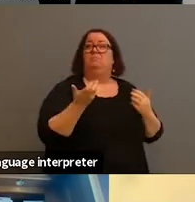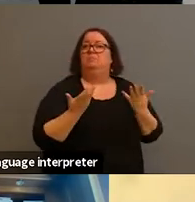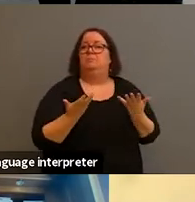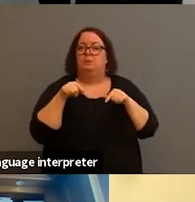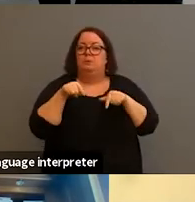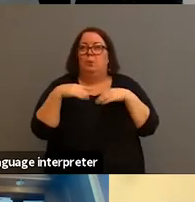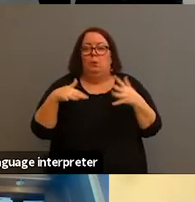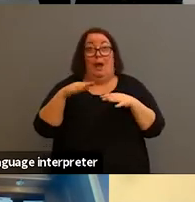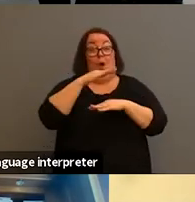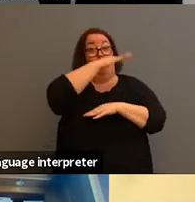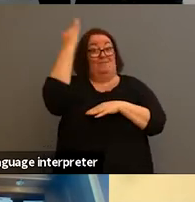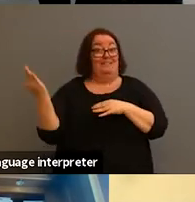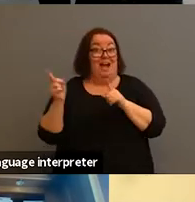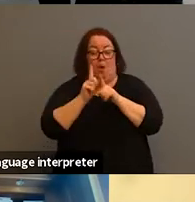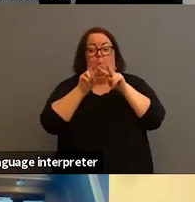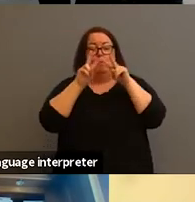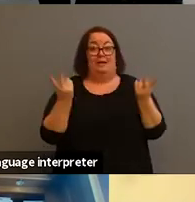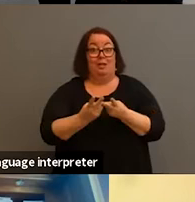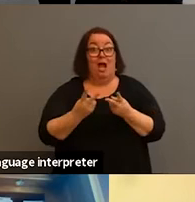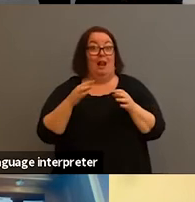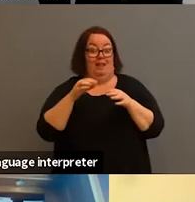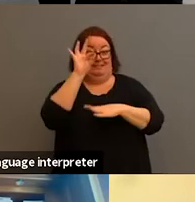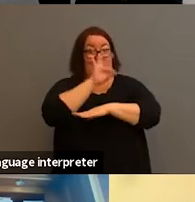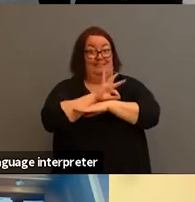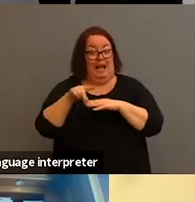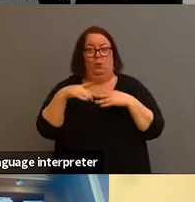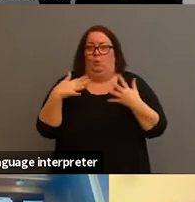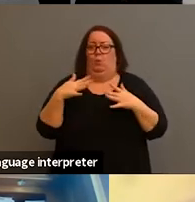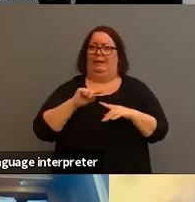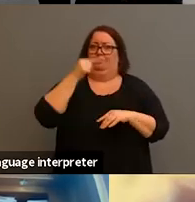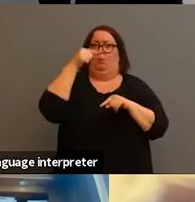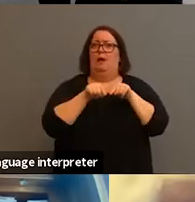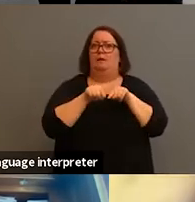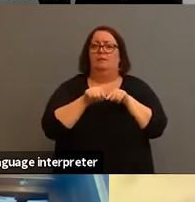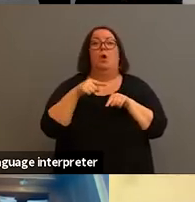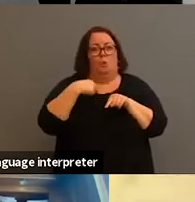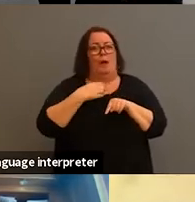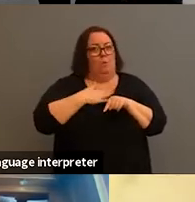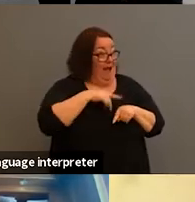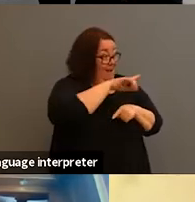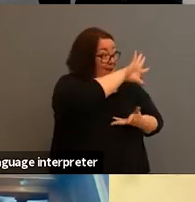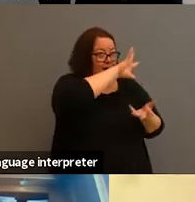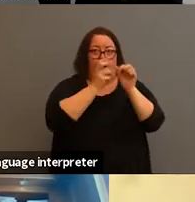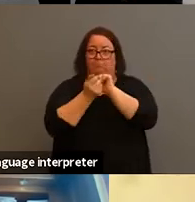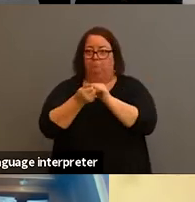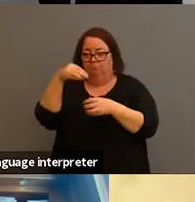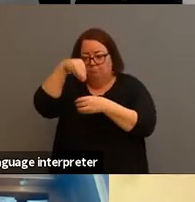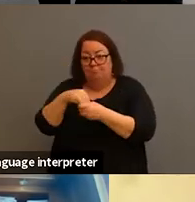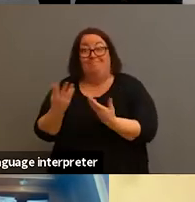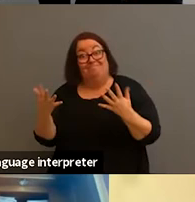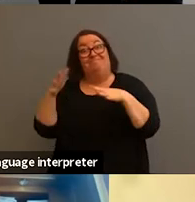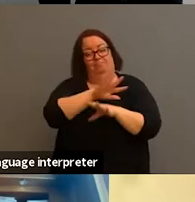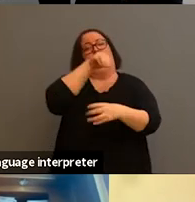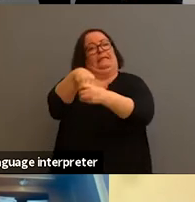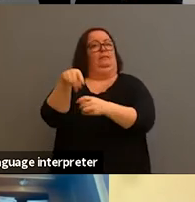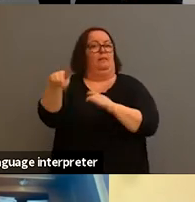convention and put straight into the whole concept of the development goals. And I think that is, at least from a Swedish